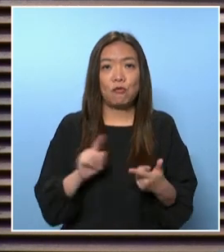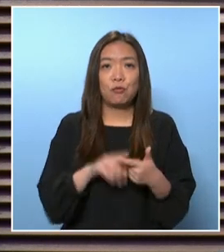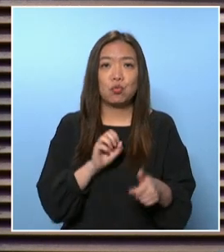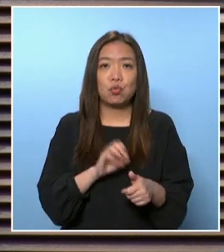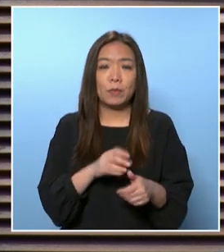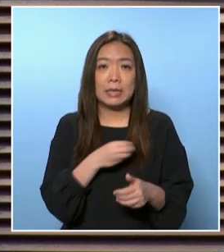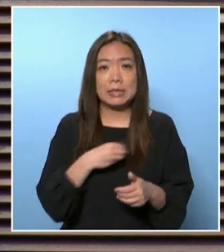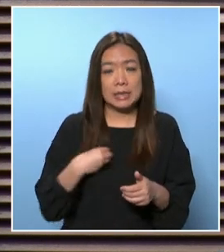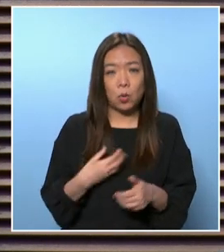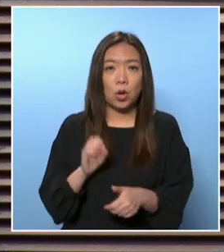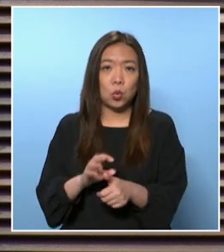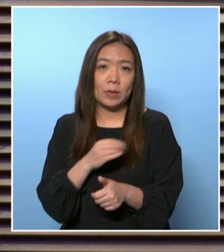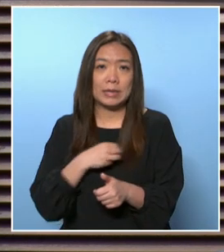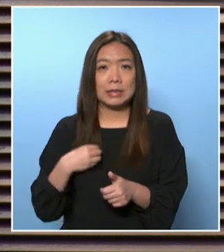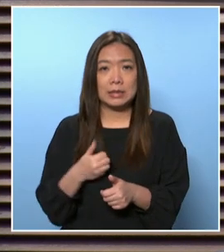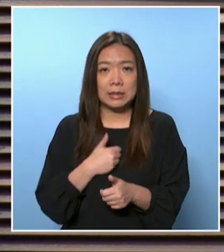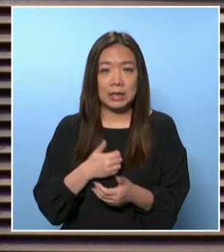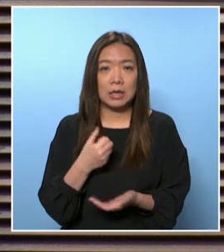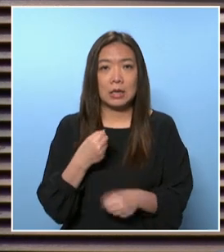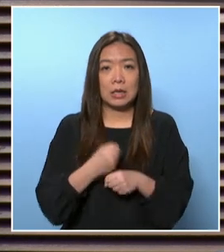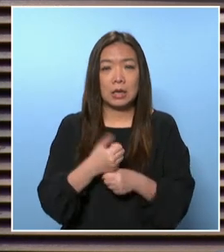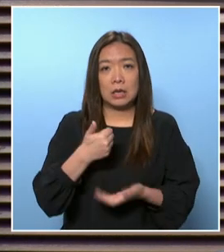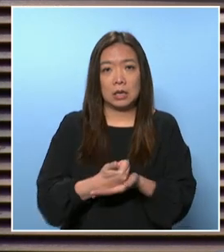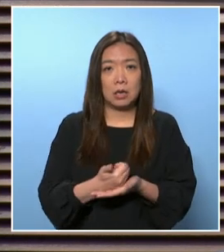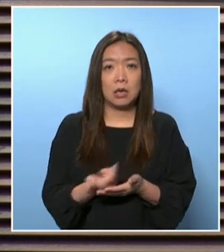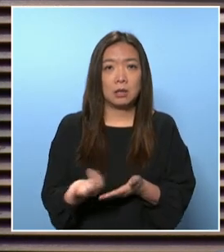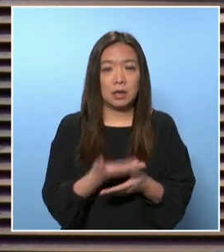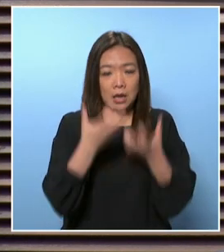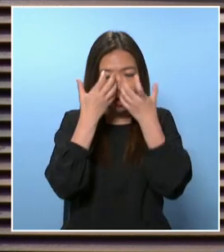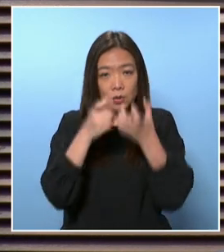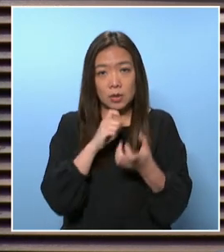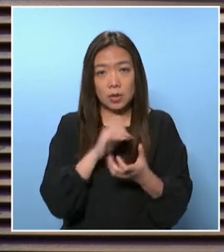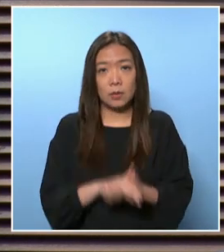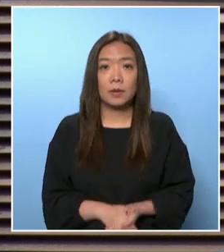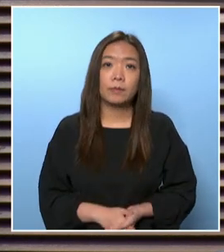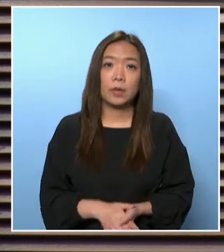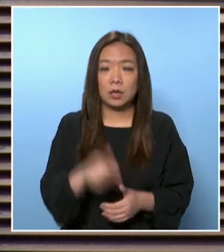increased the position of associate consultant